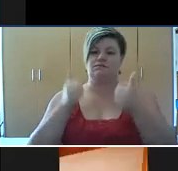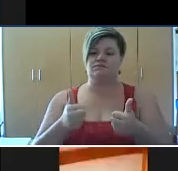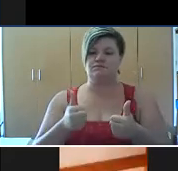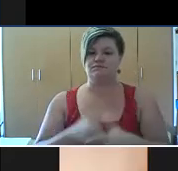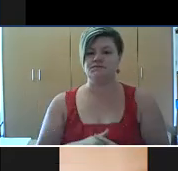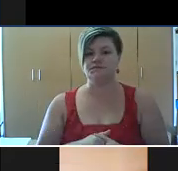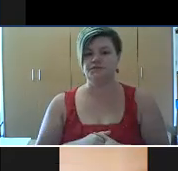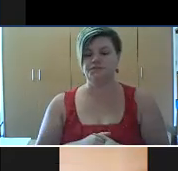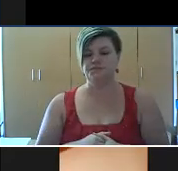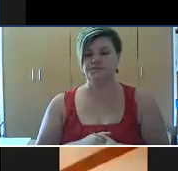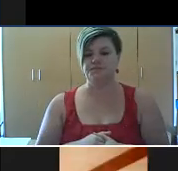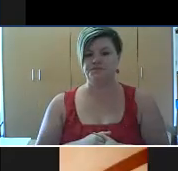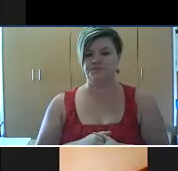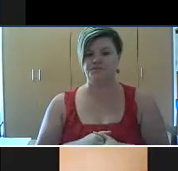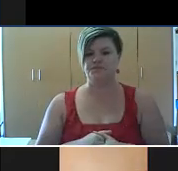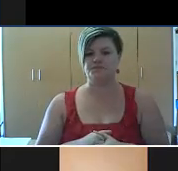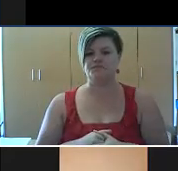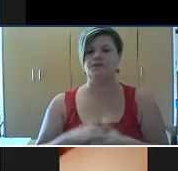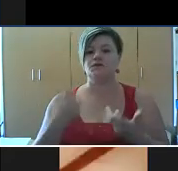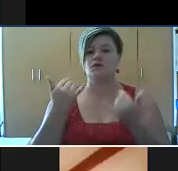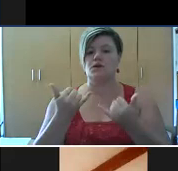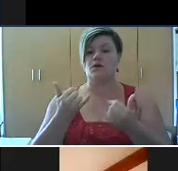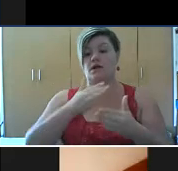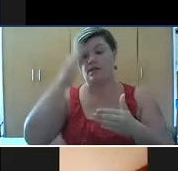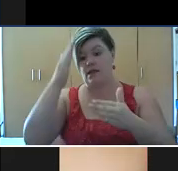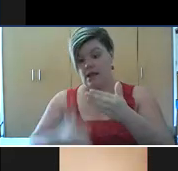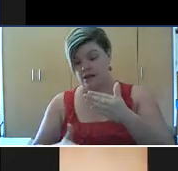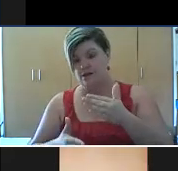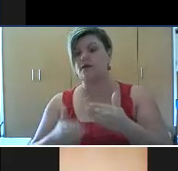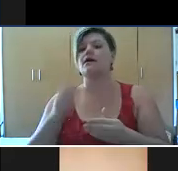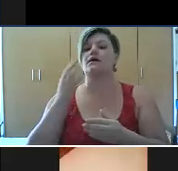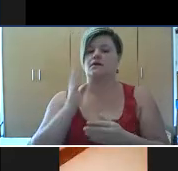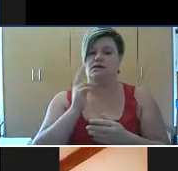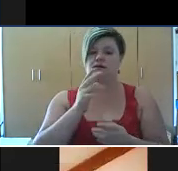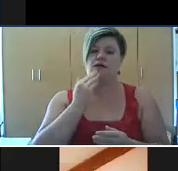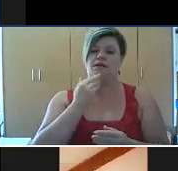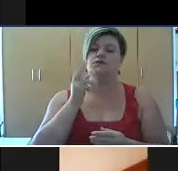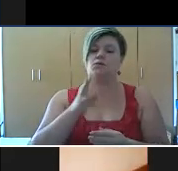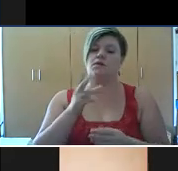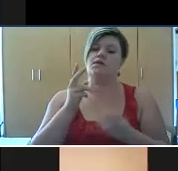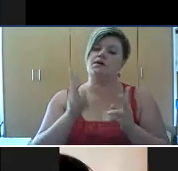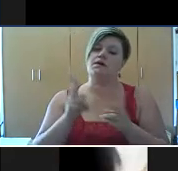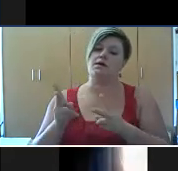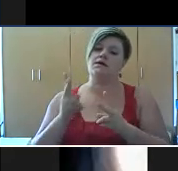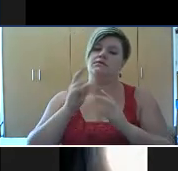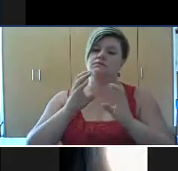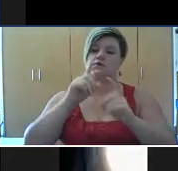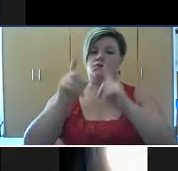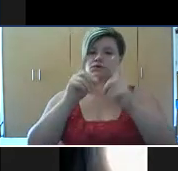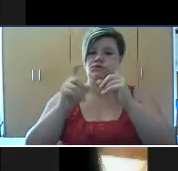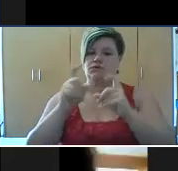you the proper feedback. So you'll be hearing from me again at the end, where we will then take any